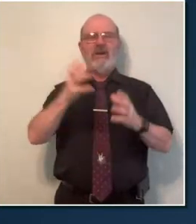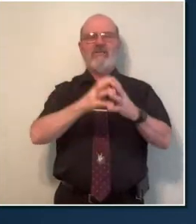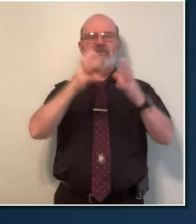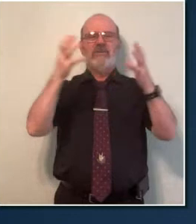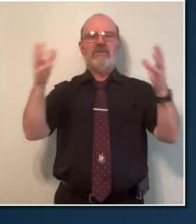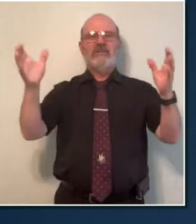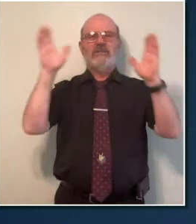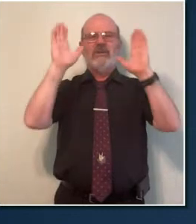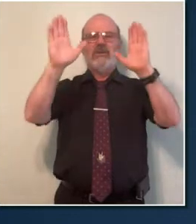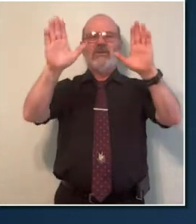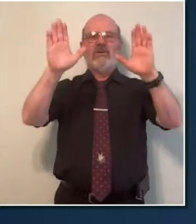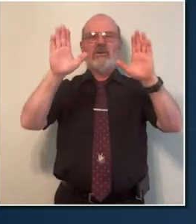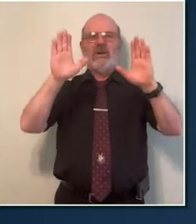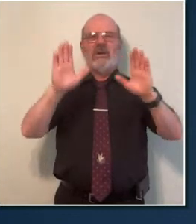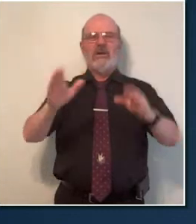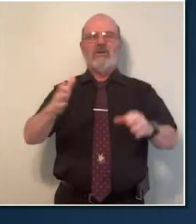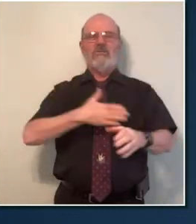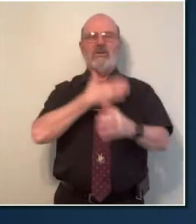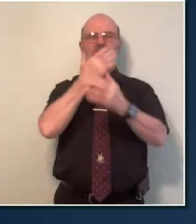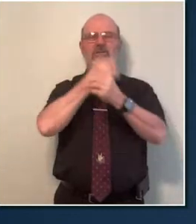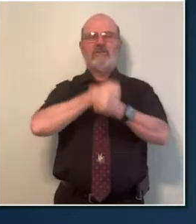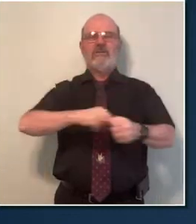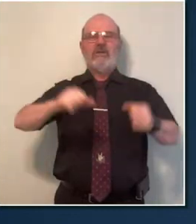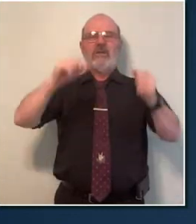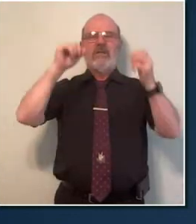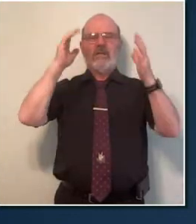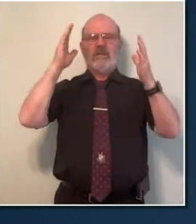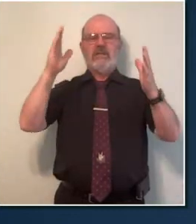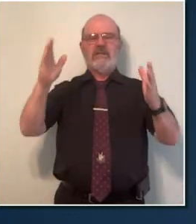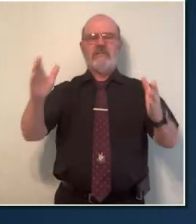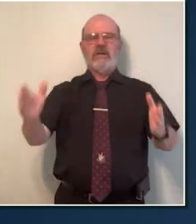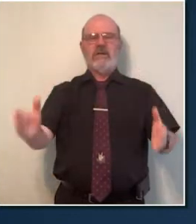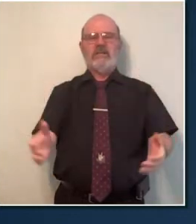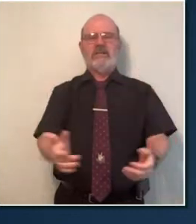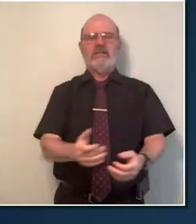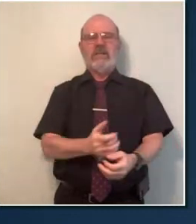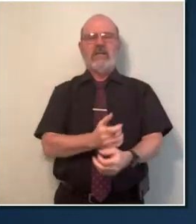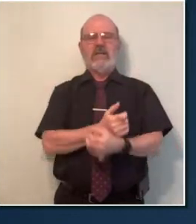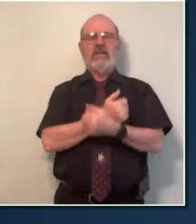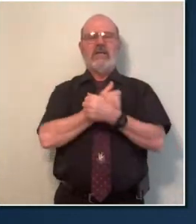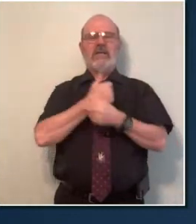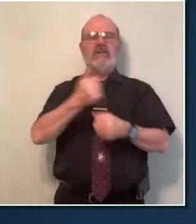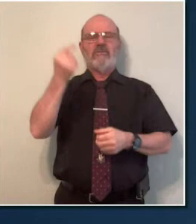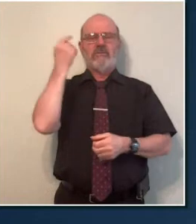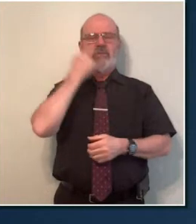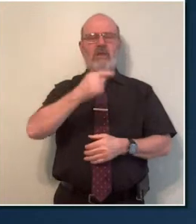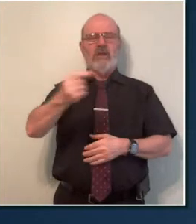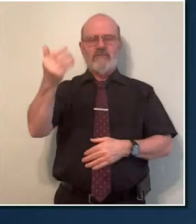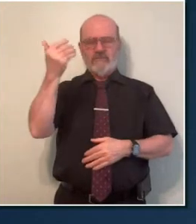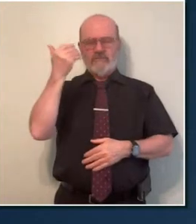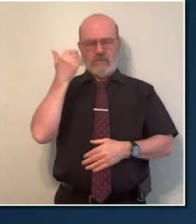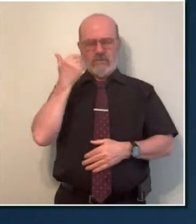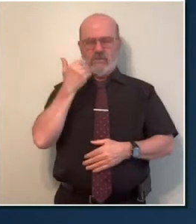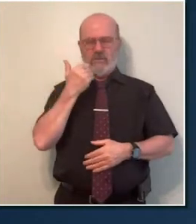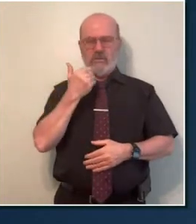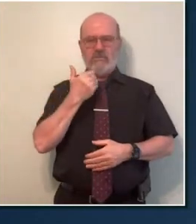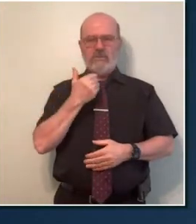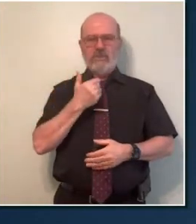marvelous, oh, how wonderful is my Savior's love for